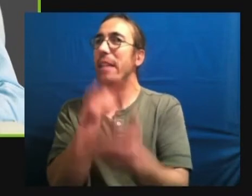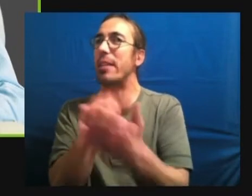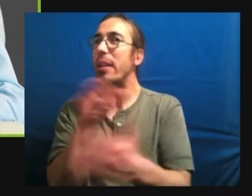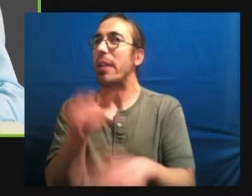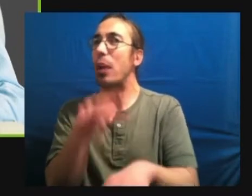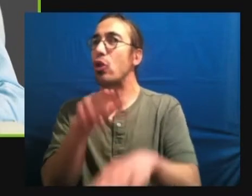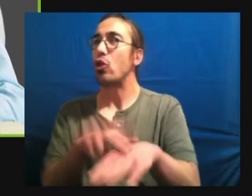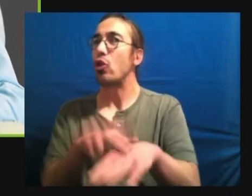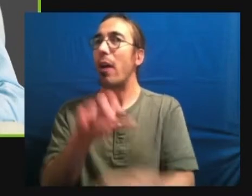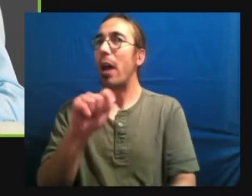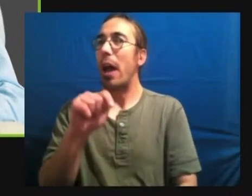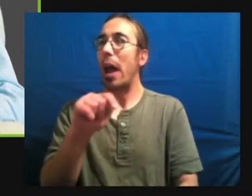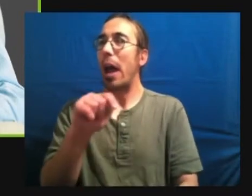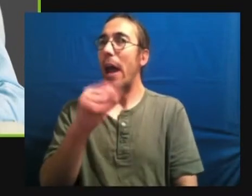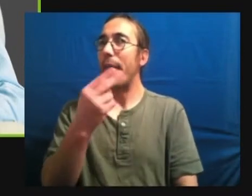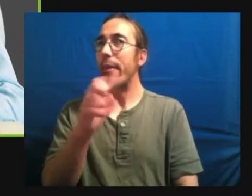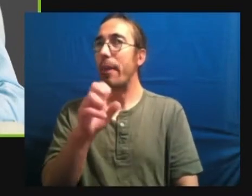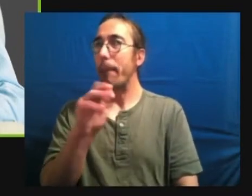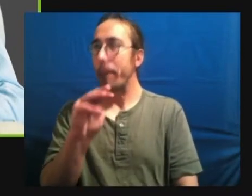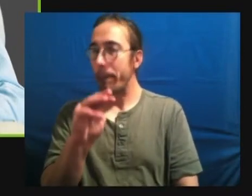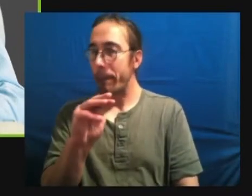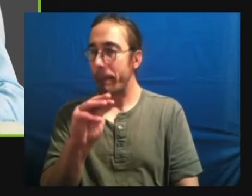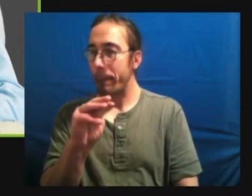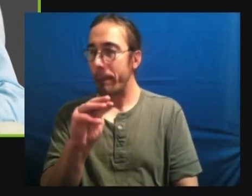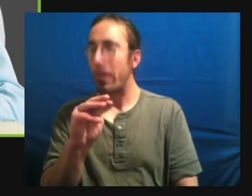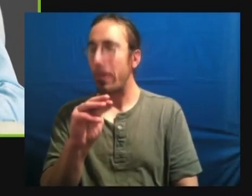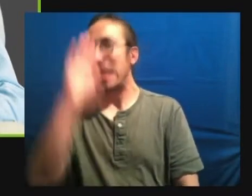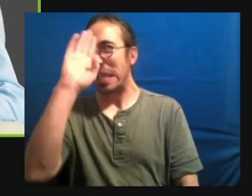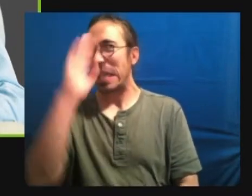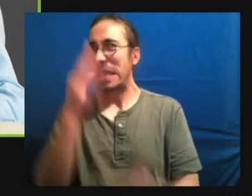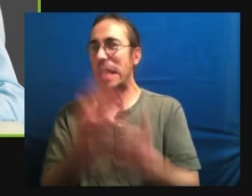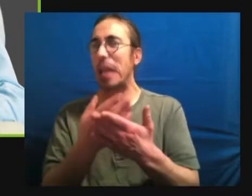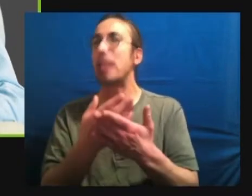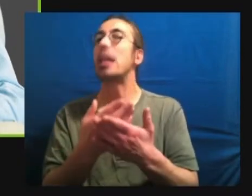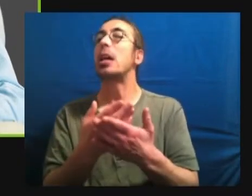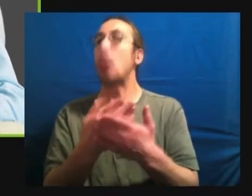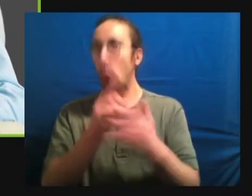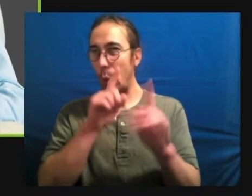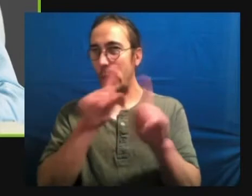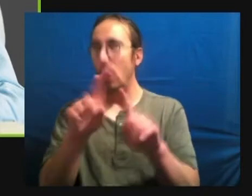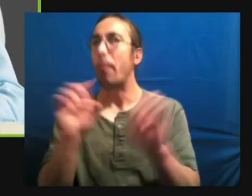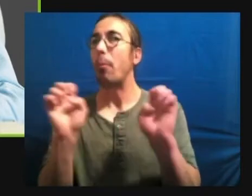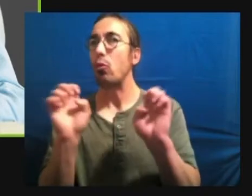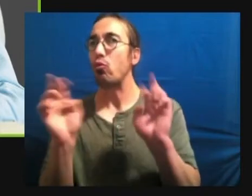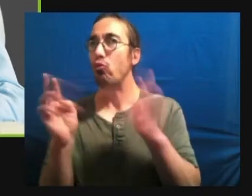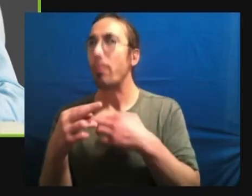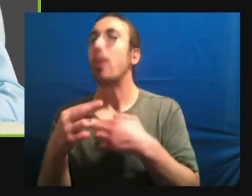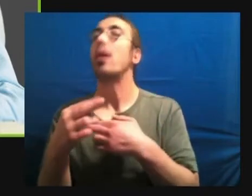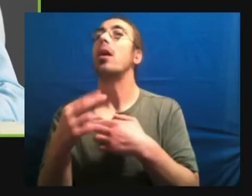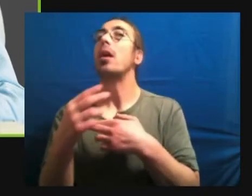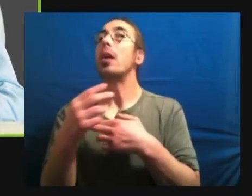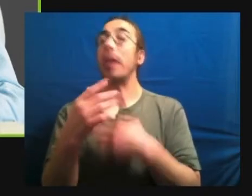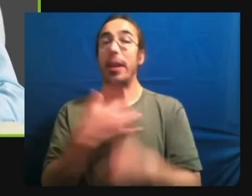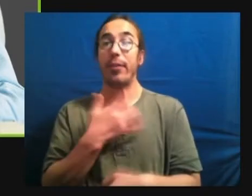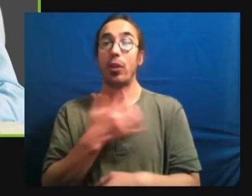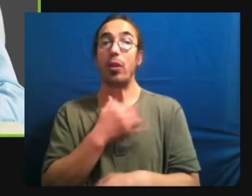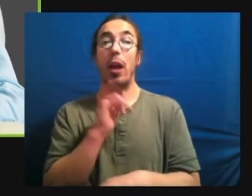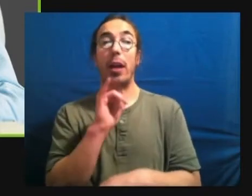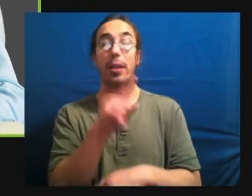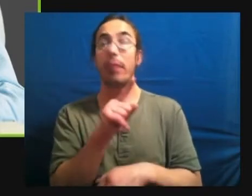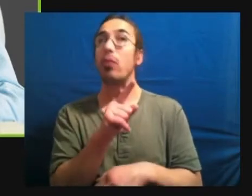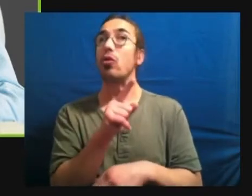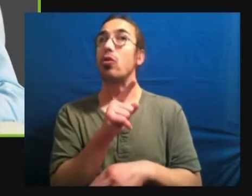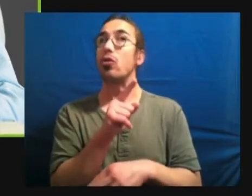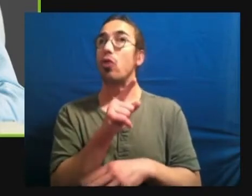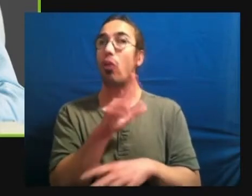to miss the game because he was called into an emergency situation. Allison feels that his identity is under attack. He has no conscious racism